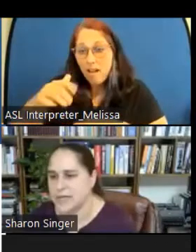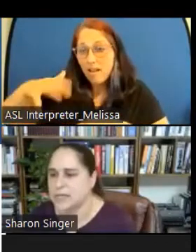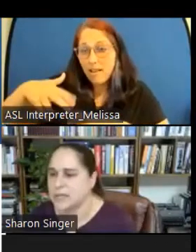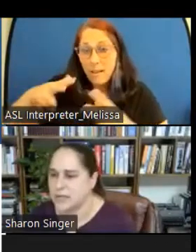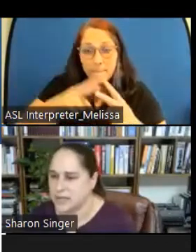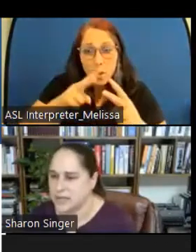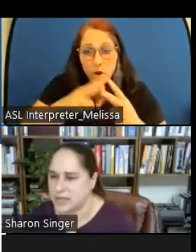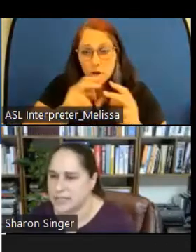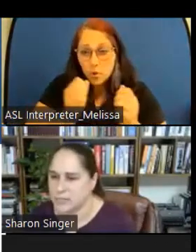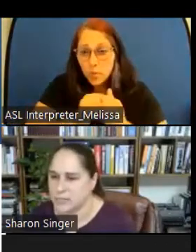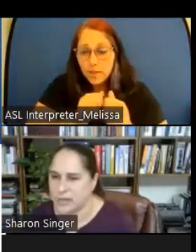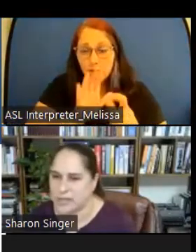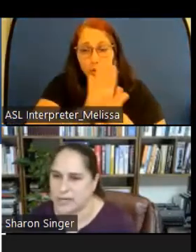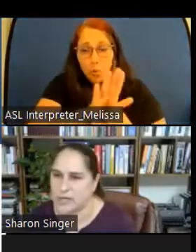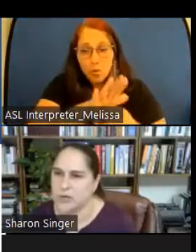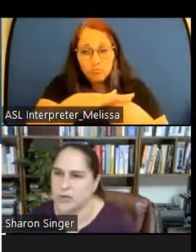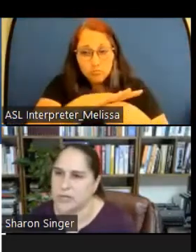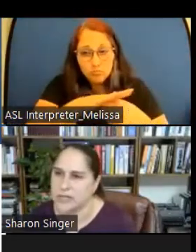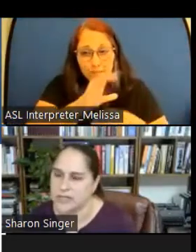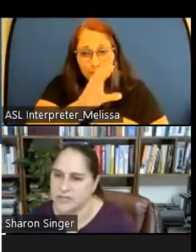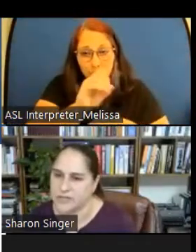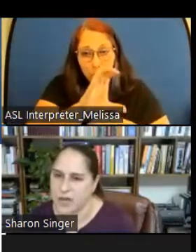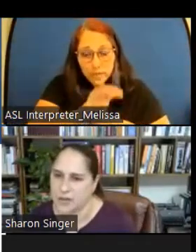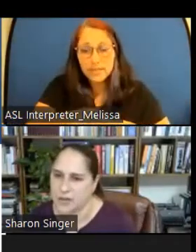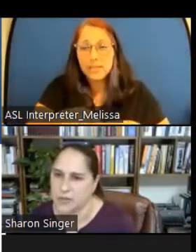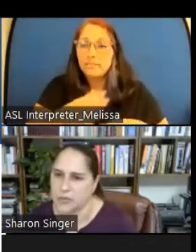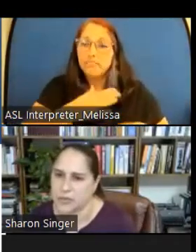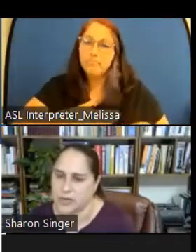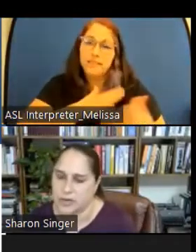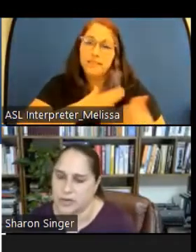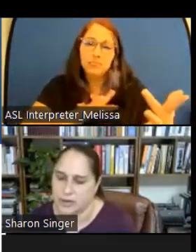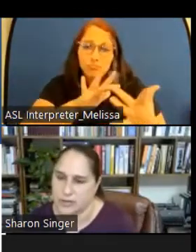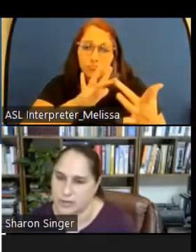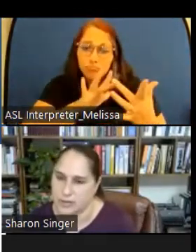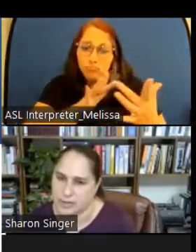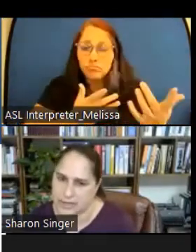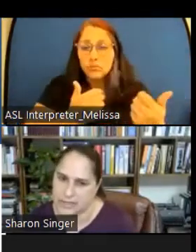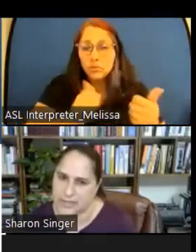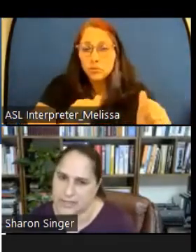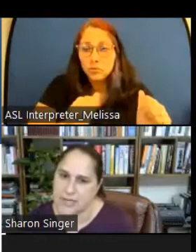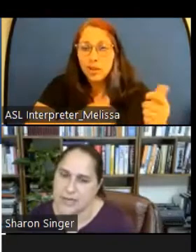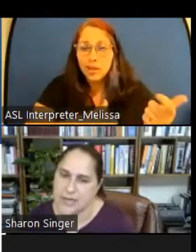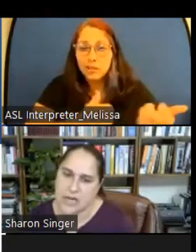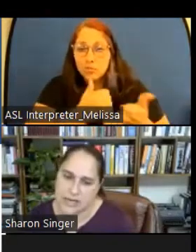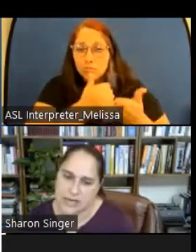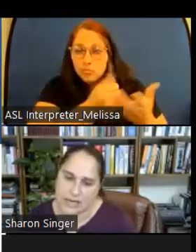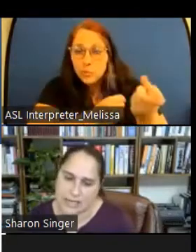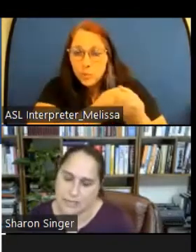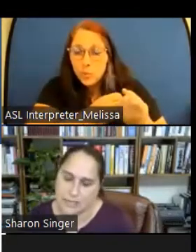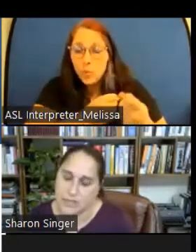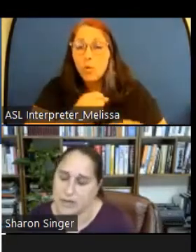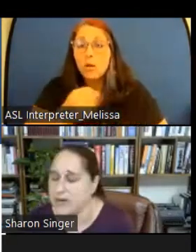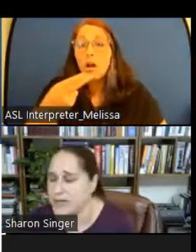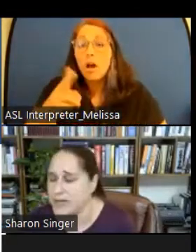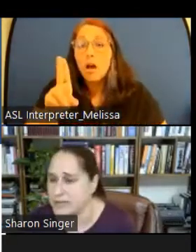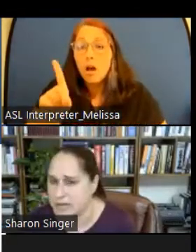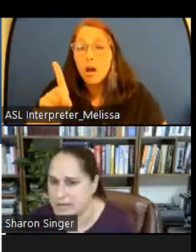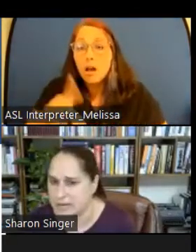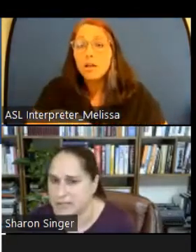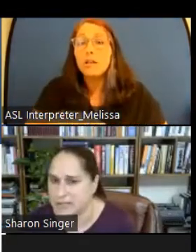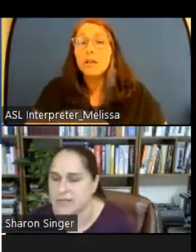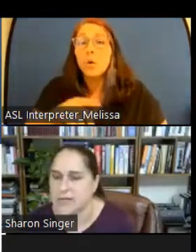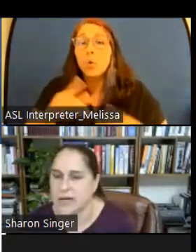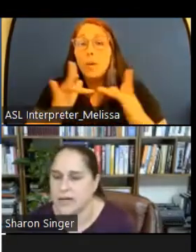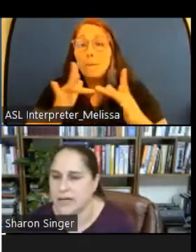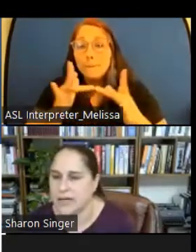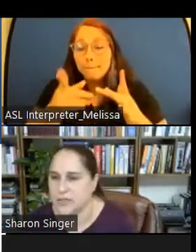website, on the HUD's website, you can easily find who the leader is and to contact them, to be invited to